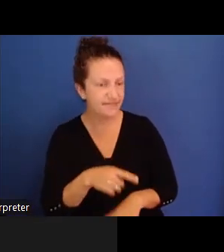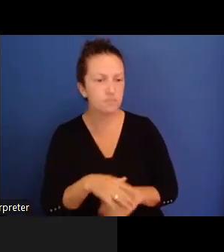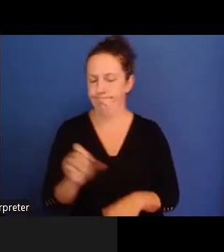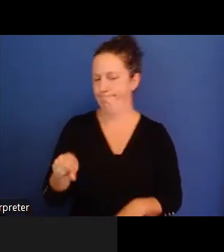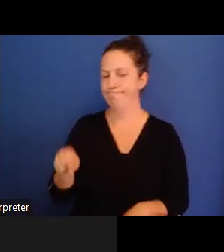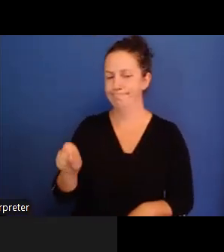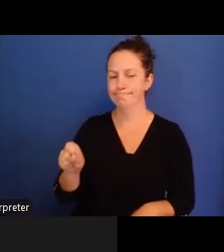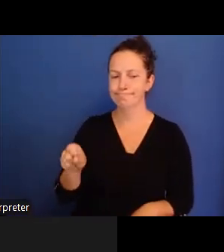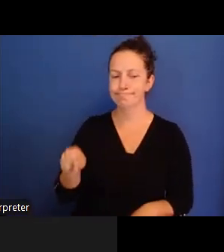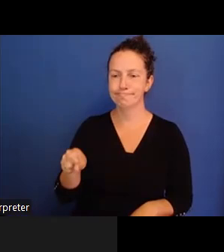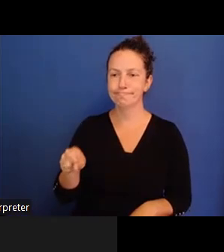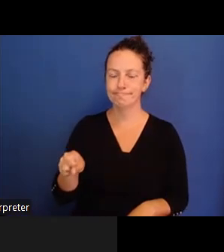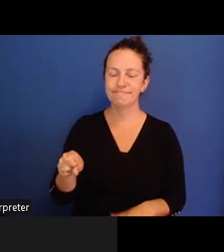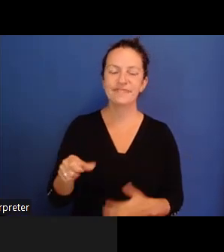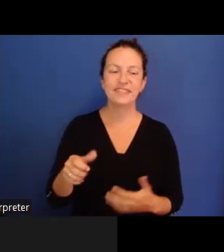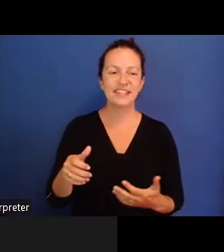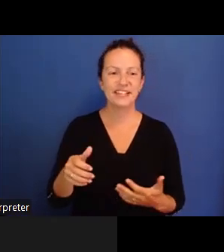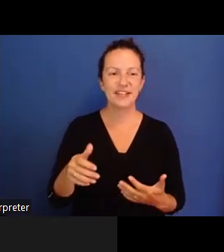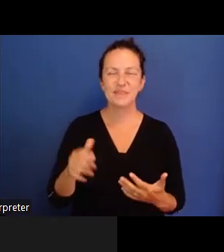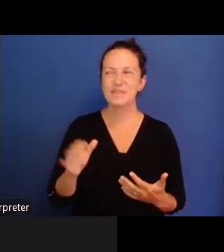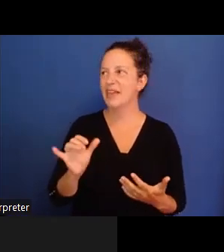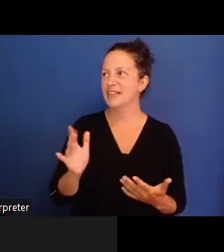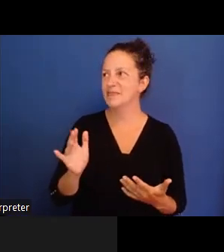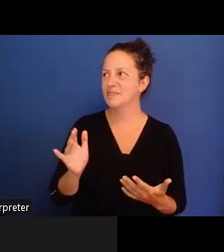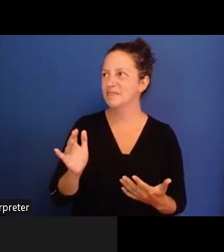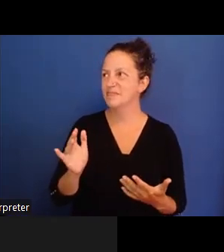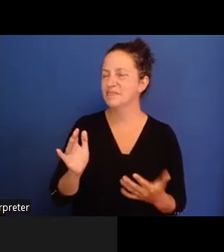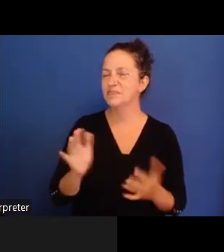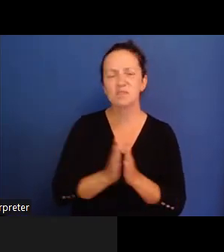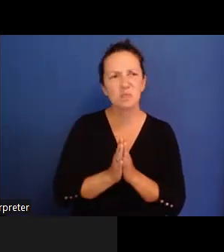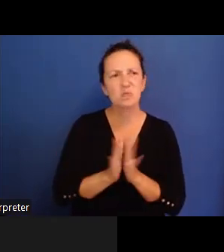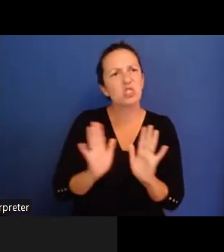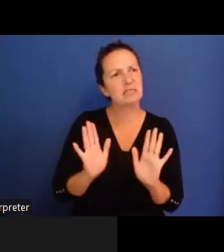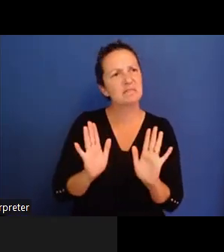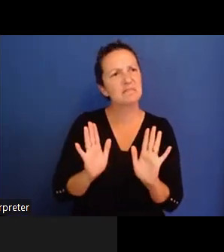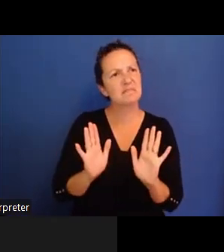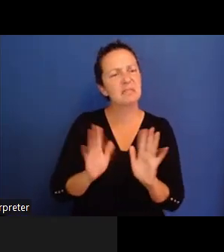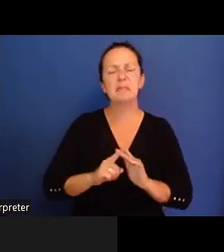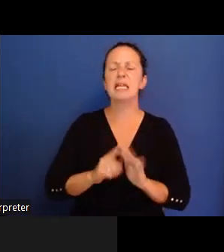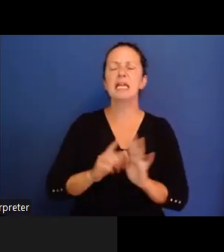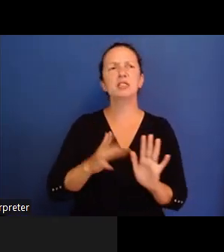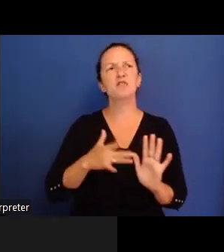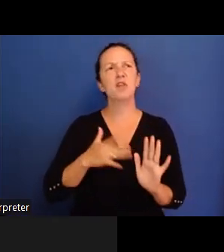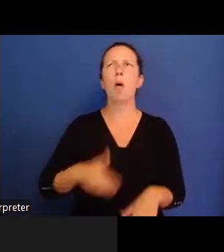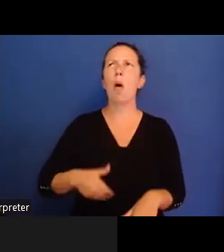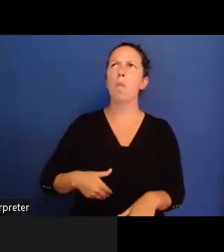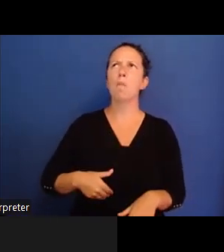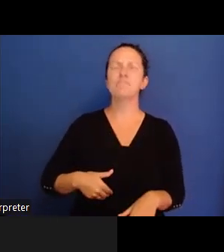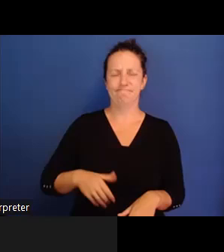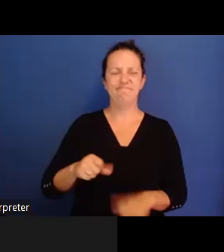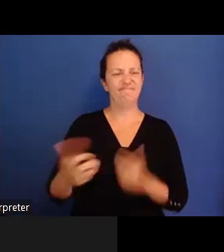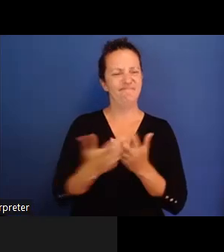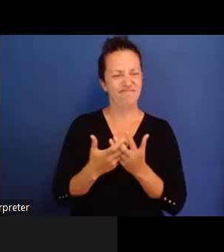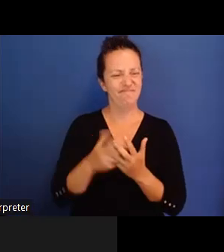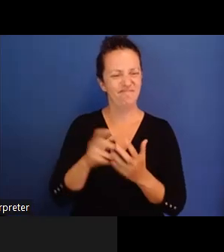Those are I think things that at like a first glance, those really appeal to me. Right. Well,